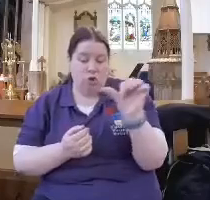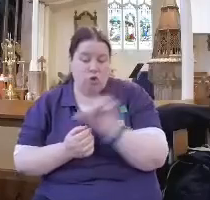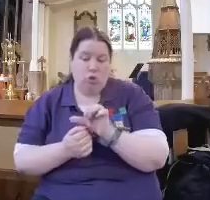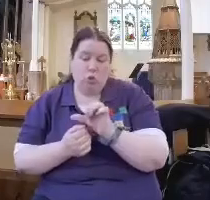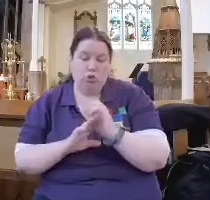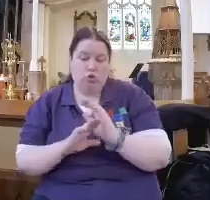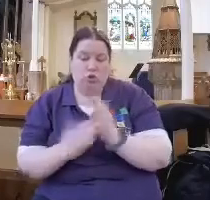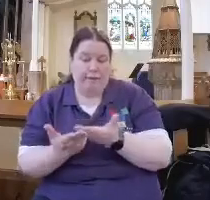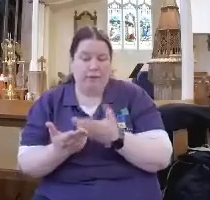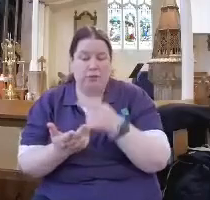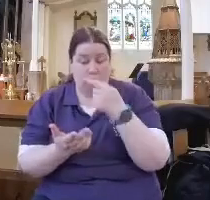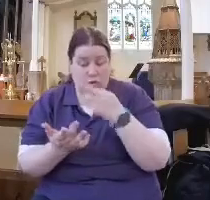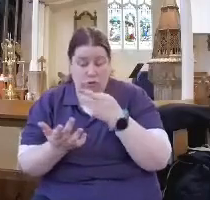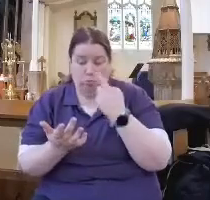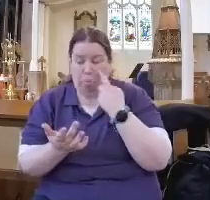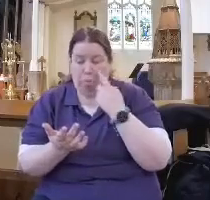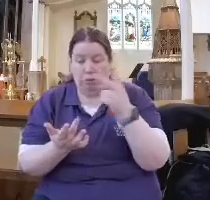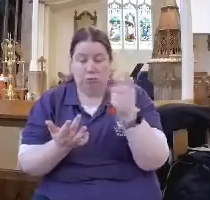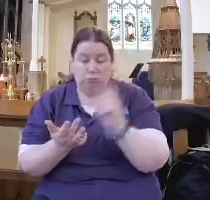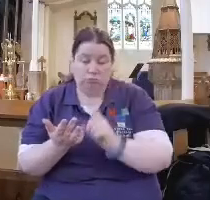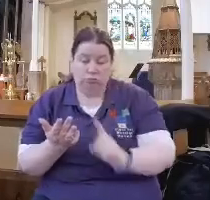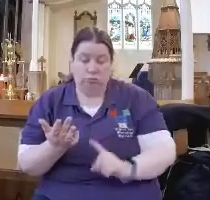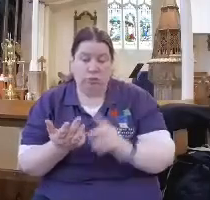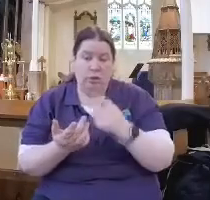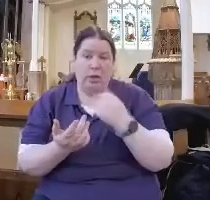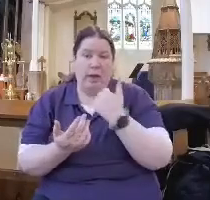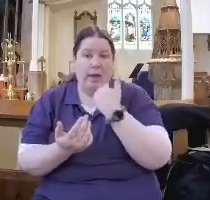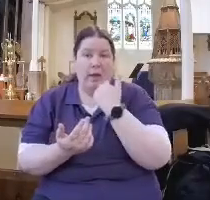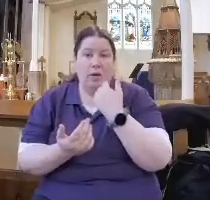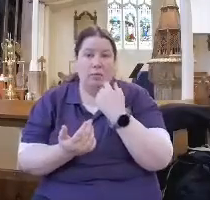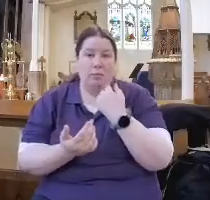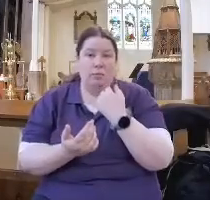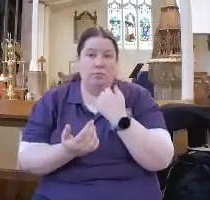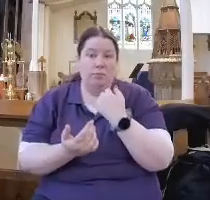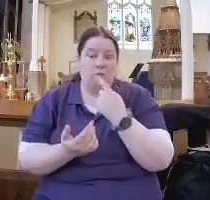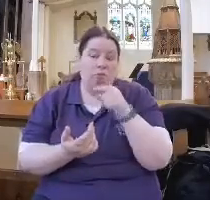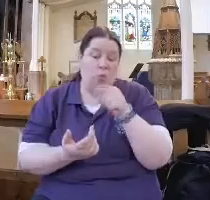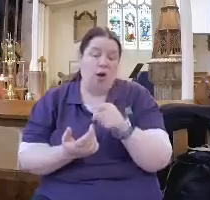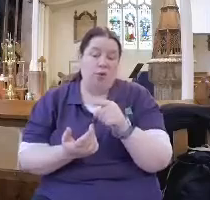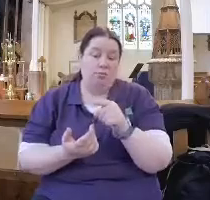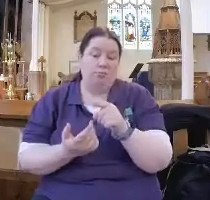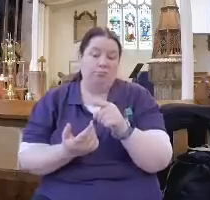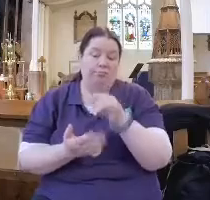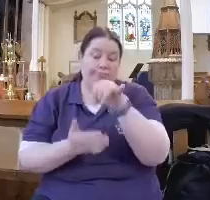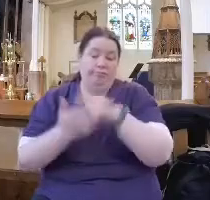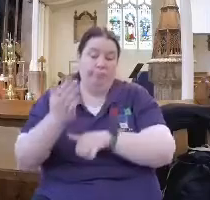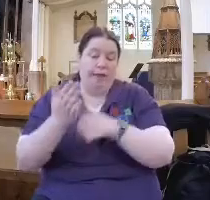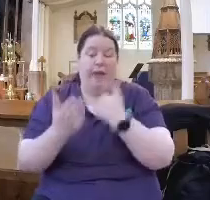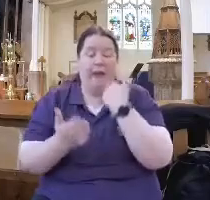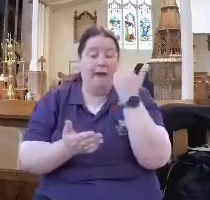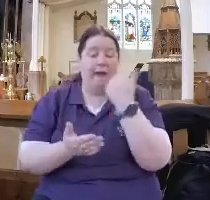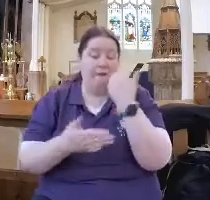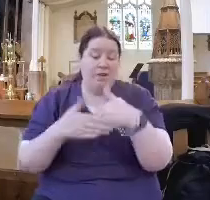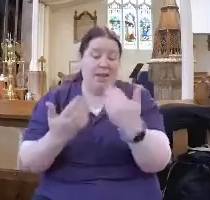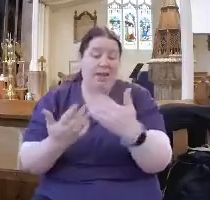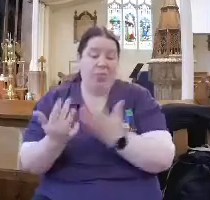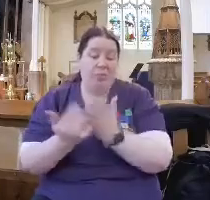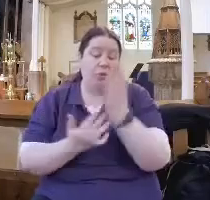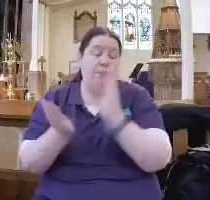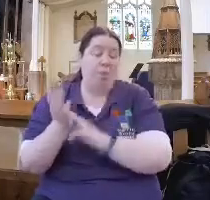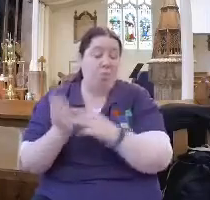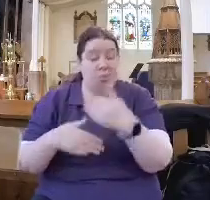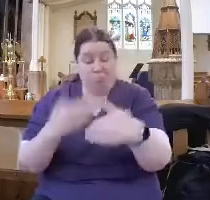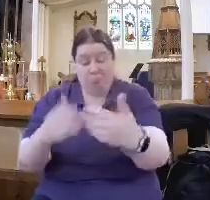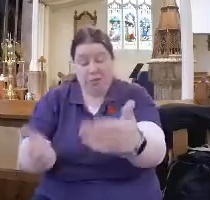in. And again, you can work through this, one a month, one each day of the month. And so there's lots of stuff you can have to help you do